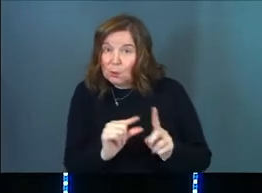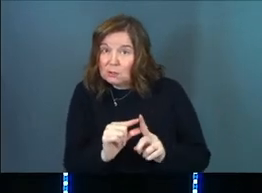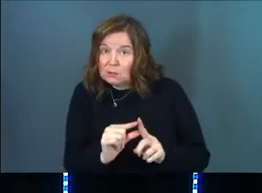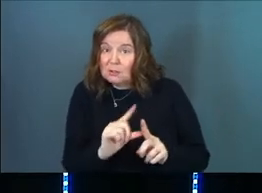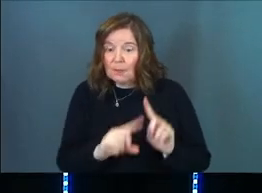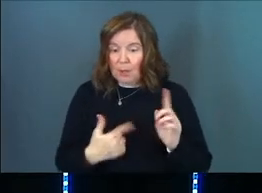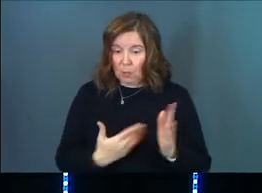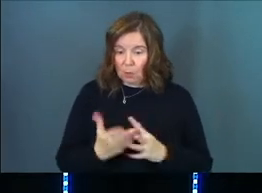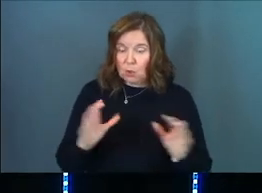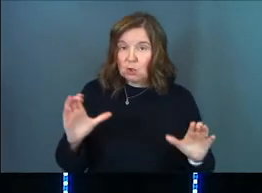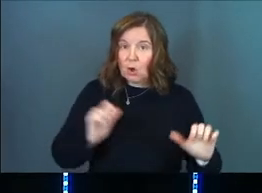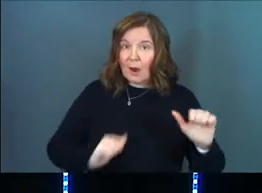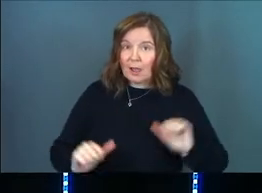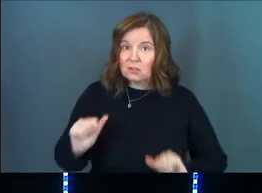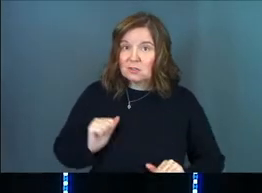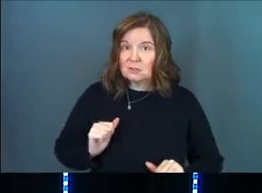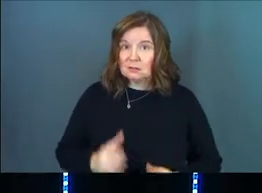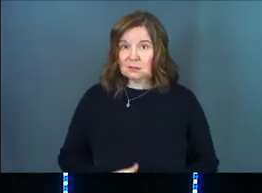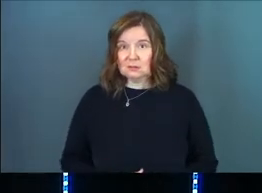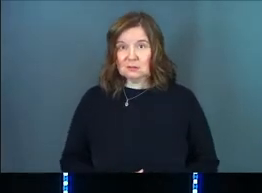words, but through your actions.